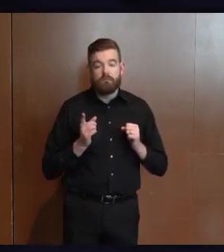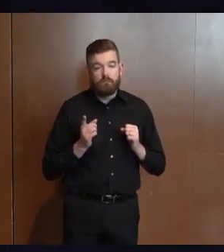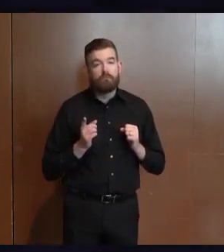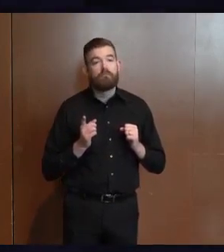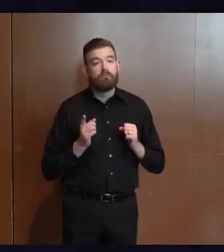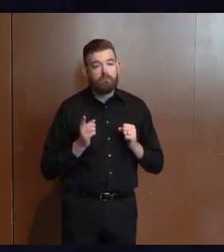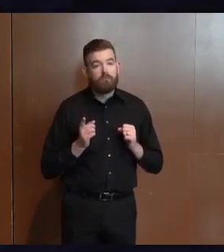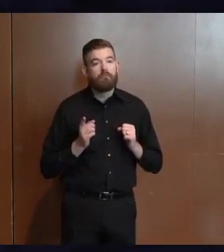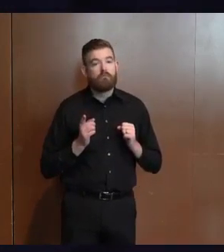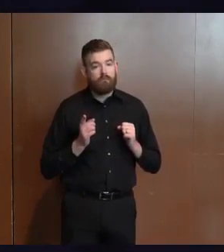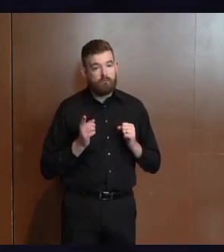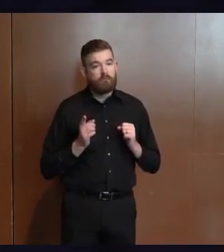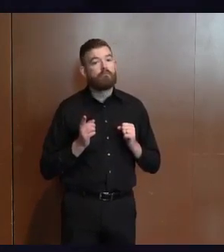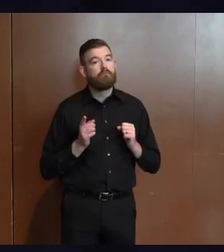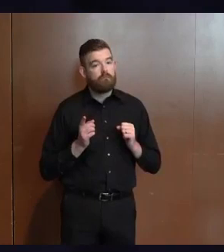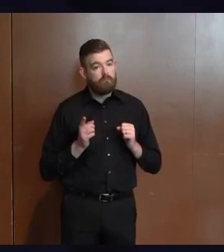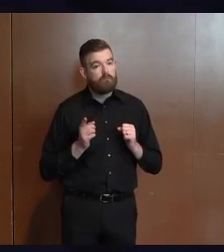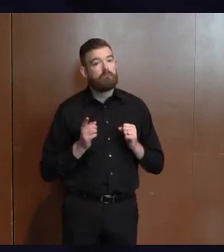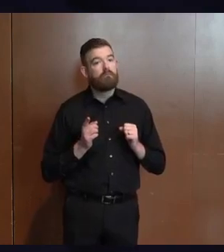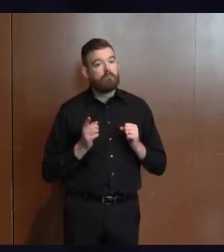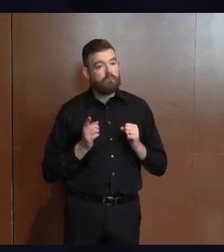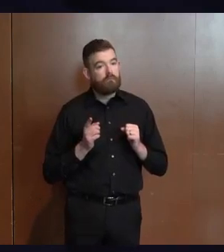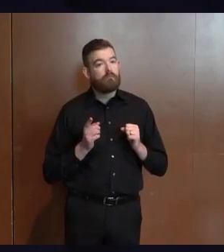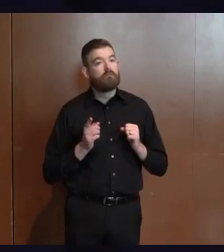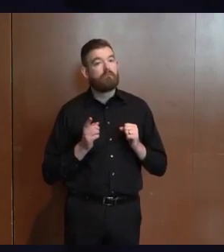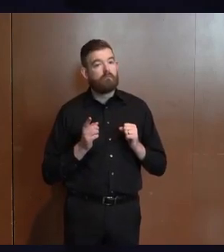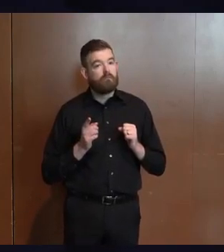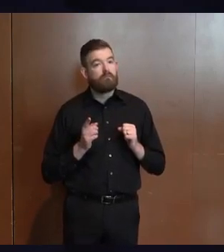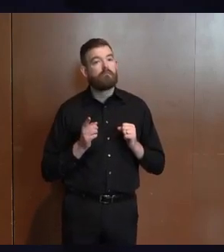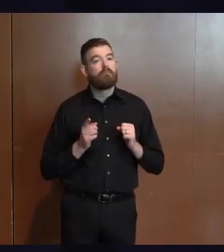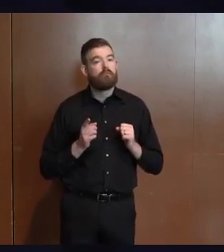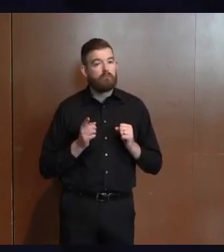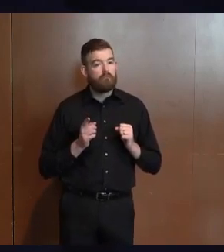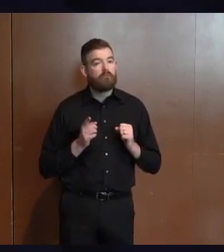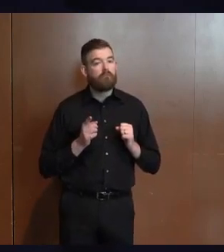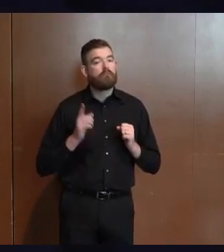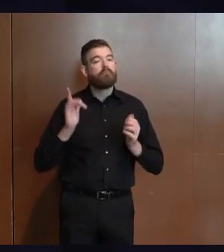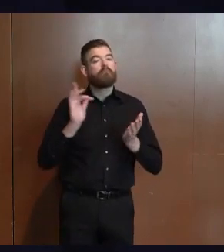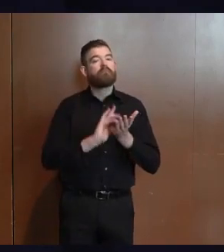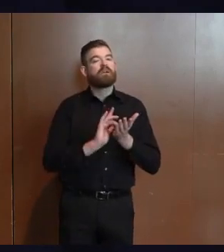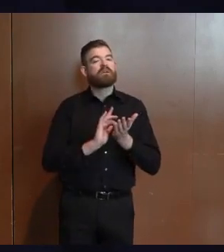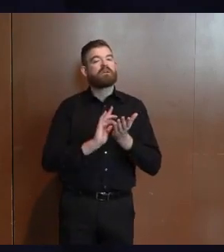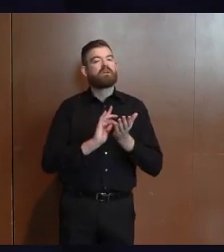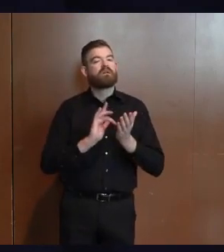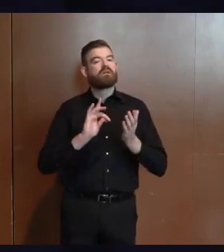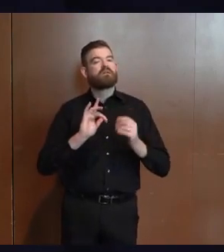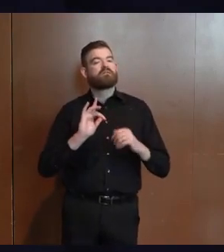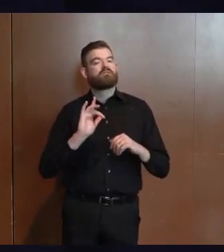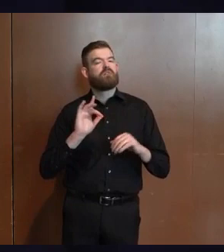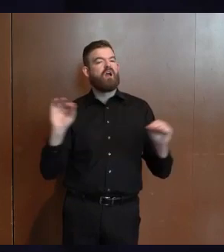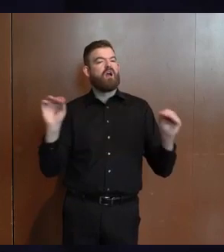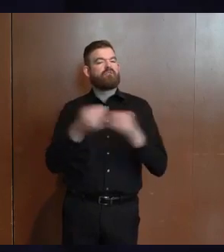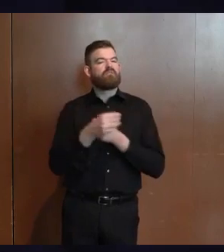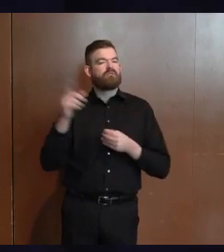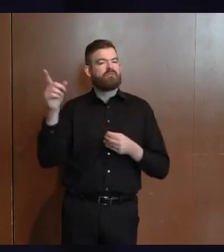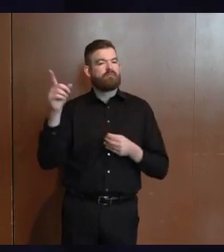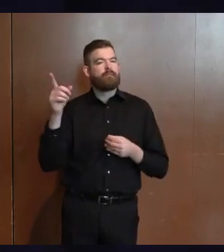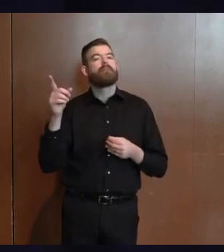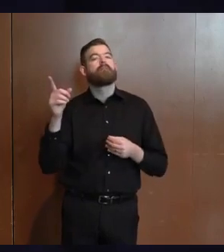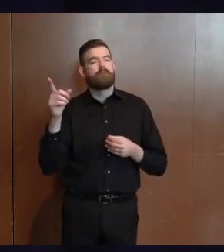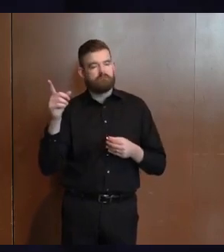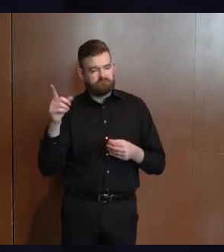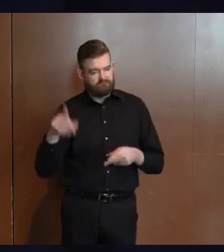yesterday, issued basically authorization for medical examiners to release decedents without the results back on the COVID,